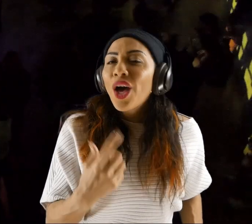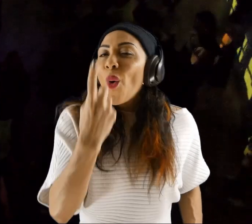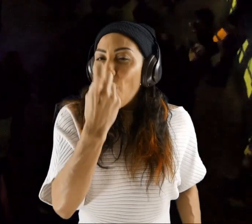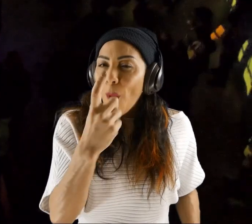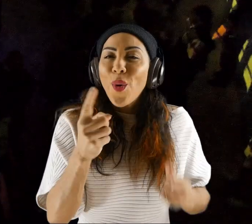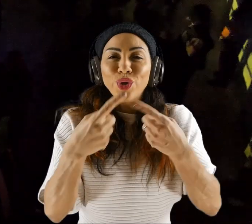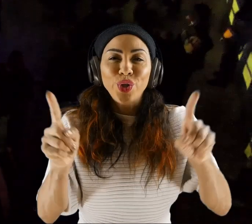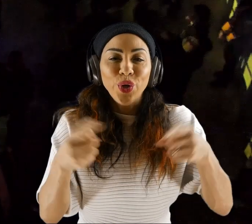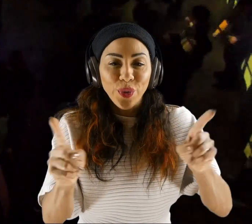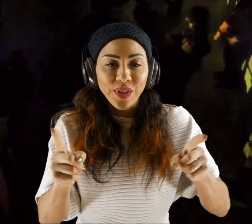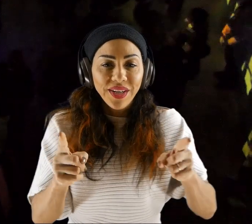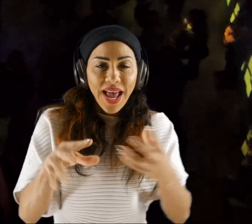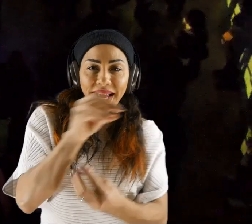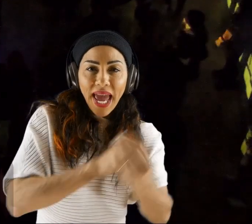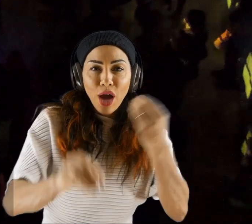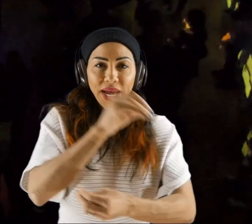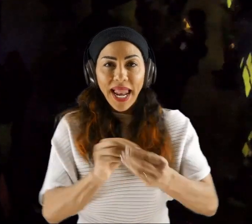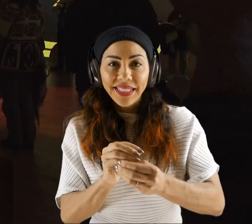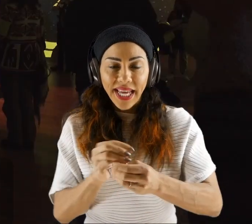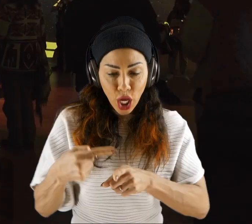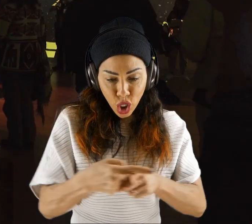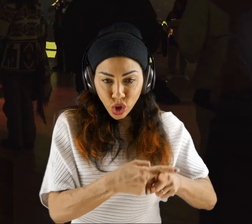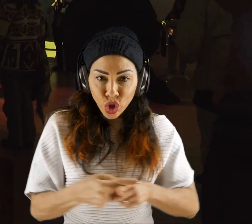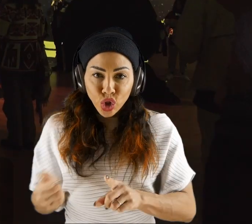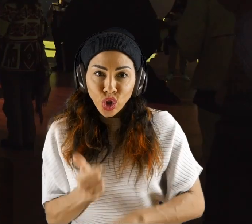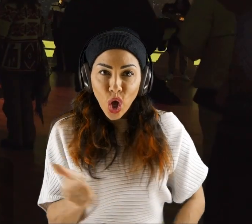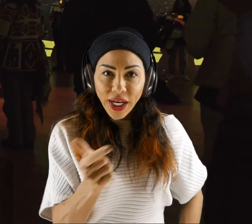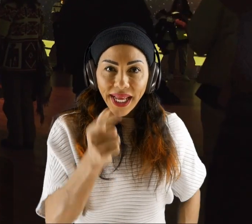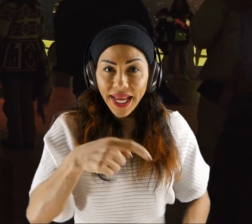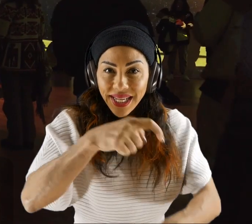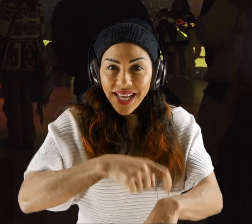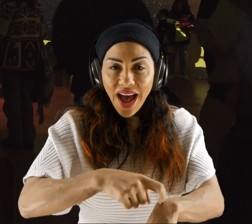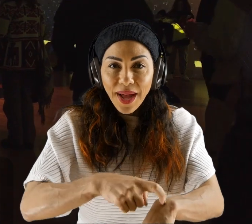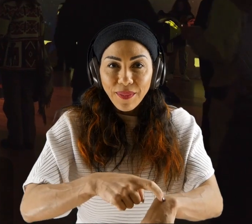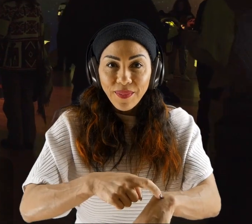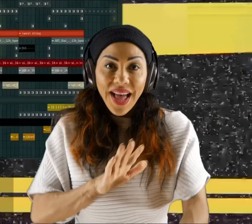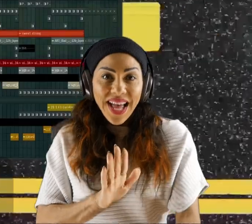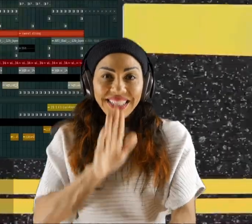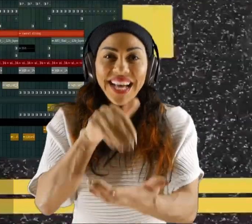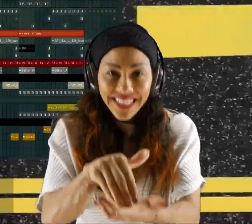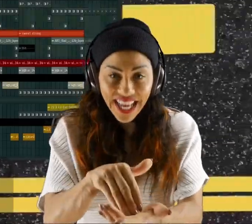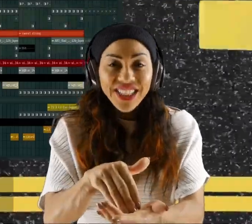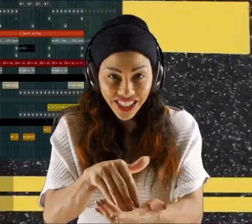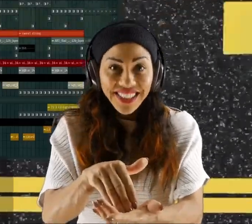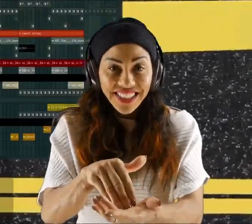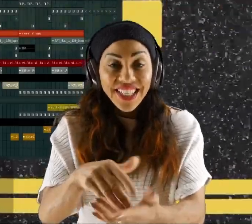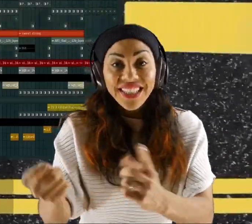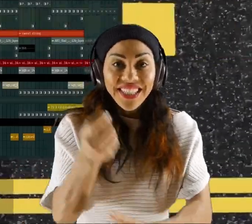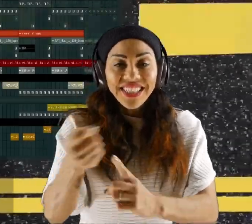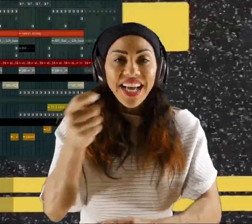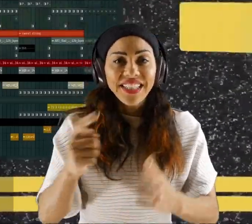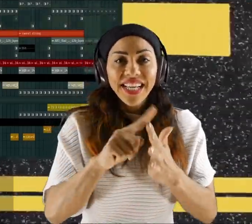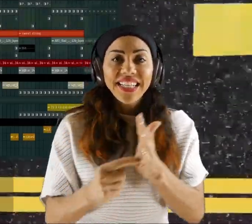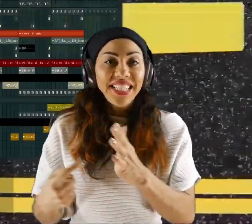Calculating journey time. Destination success. This tune's called ETA. Unknown.